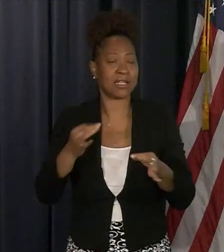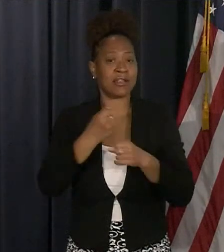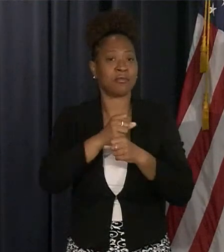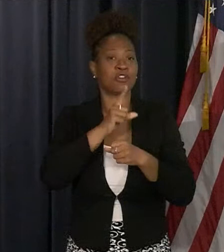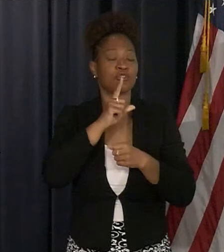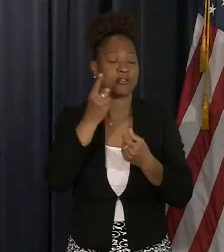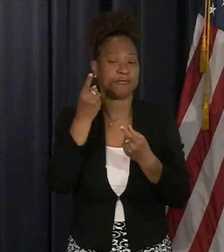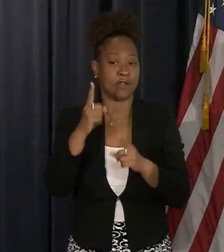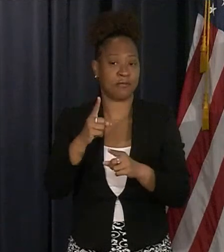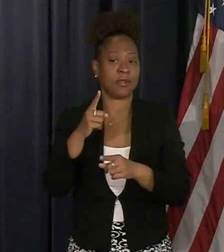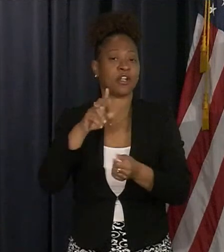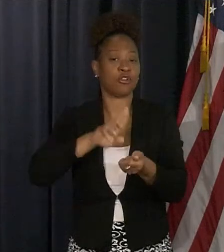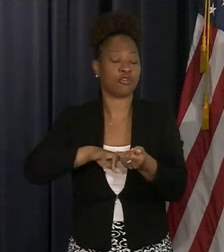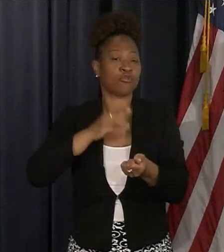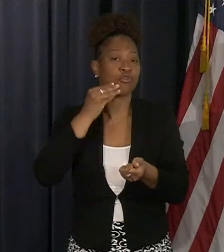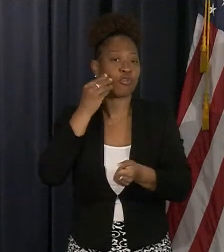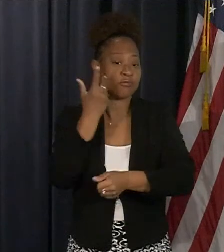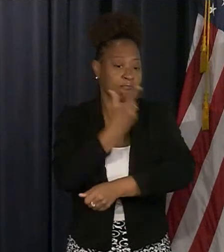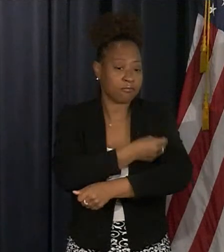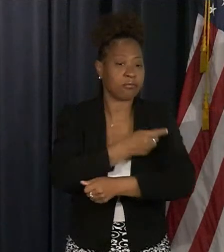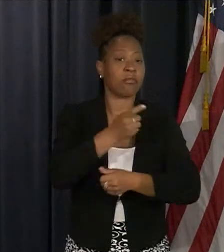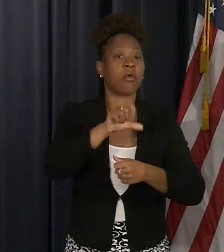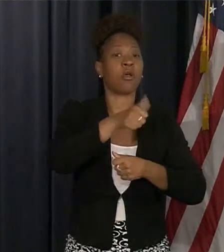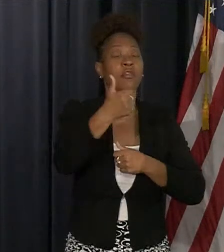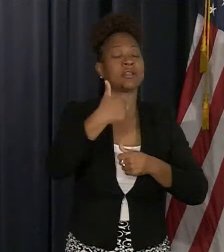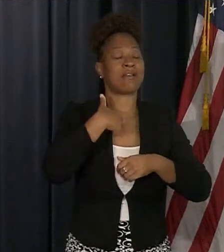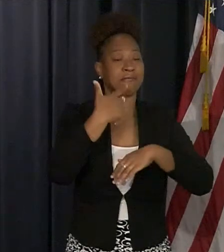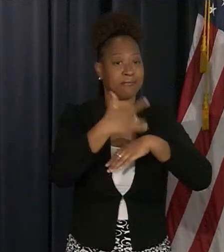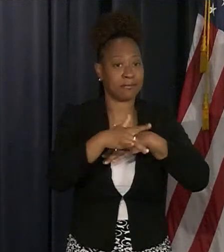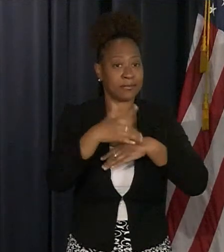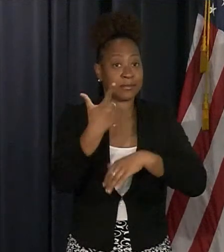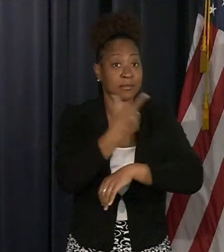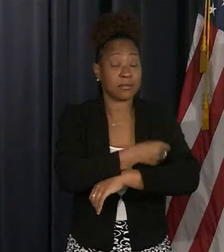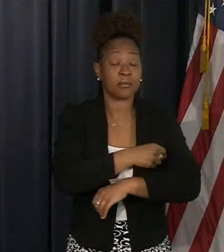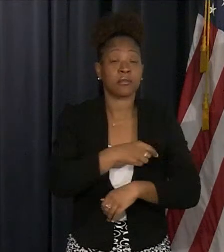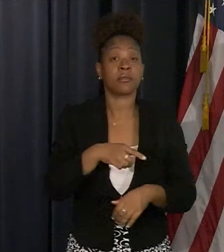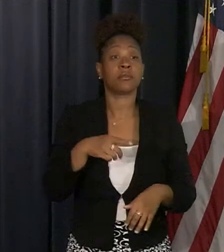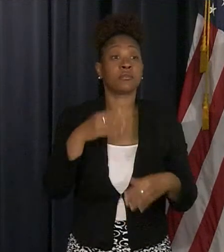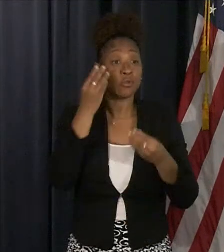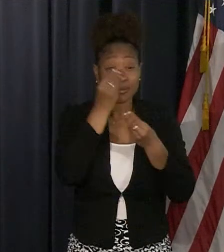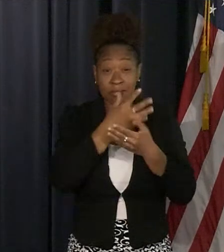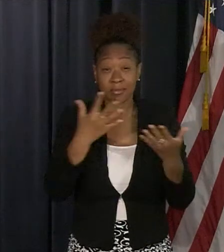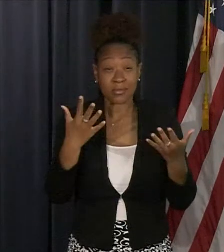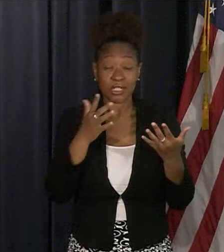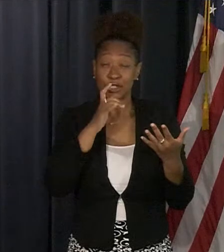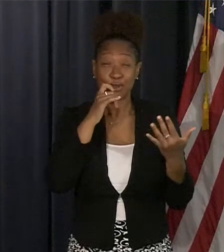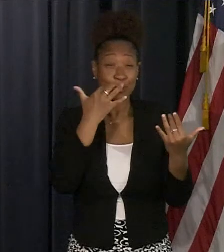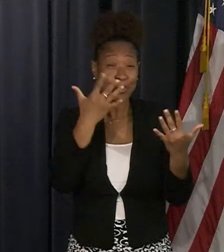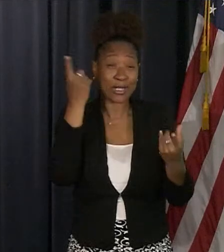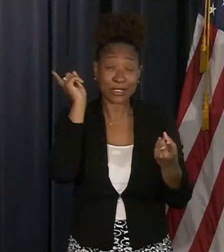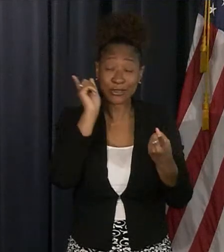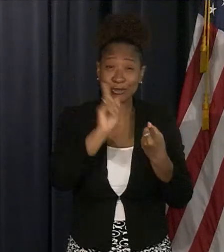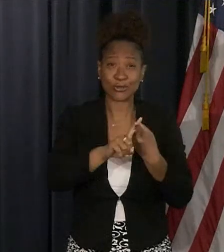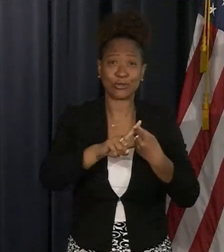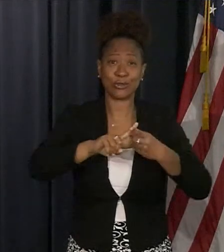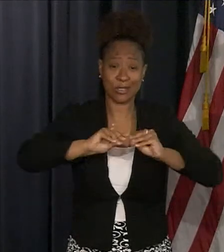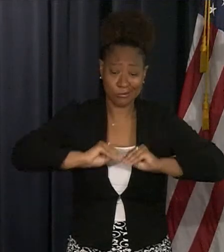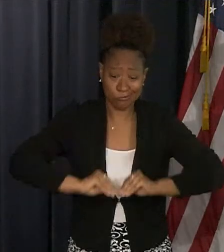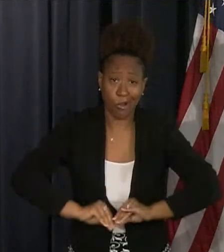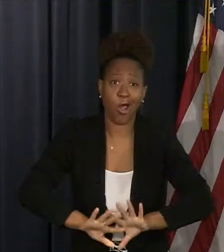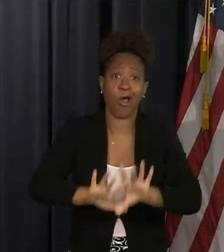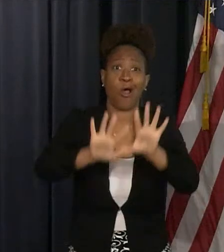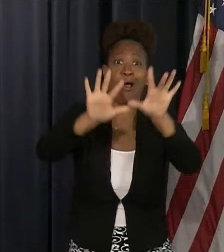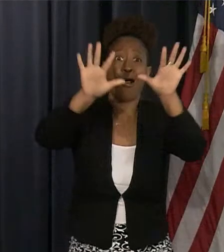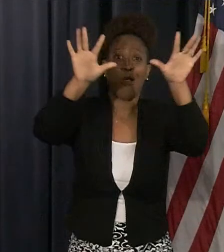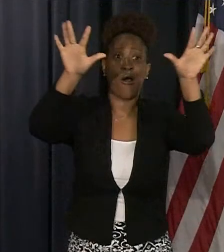started. So we're saying to you today, don't wait until COVID spreads to get vaccinated. If you're not vaccinated, get